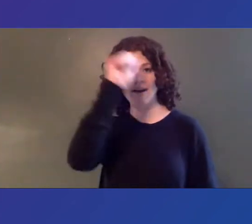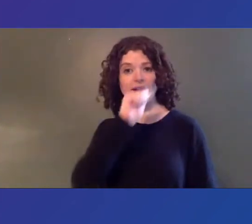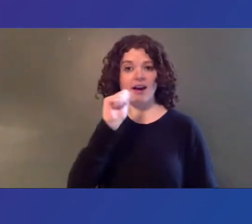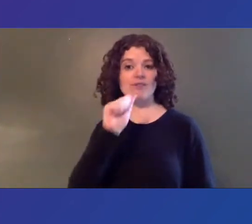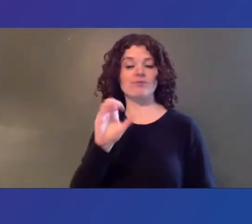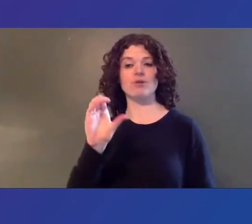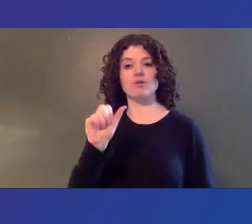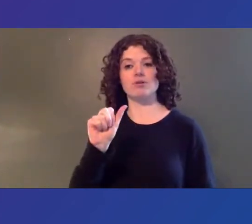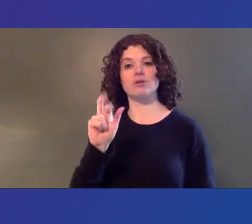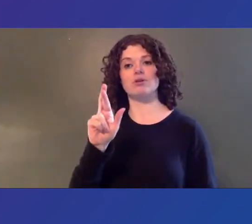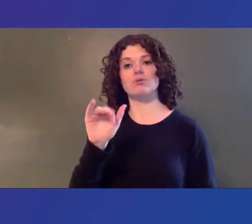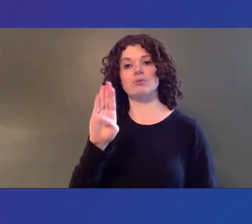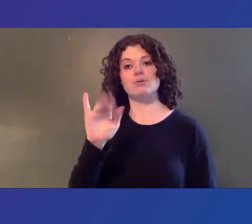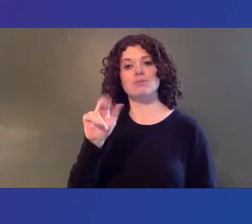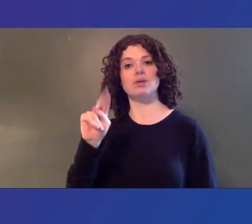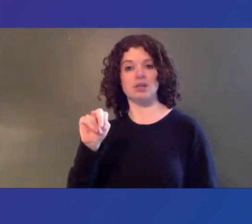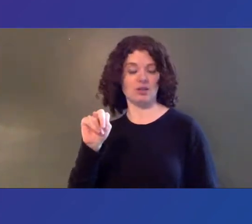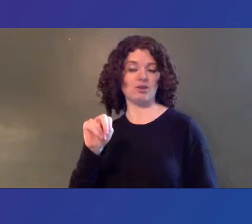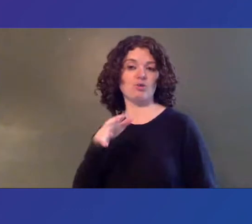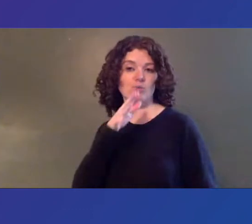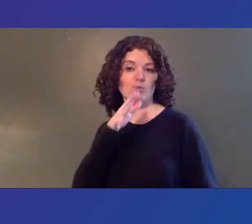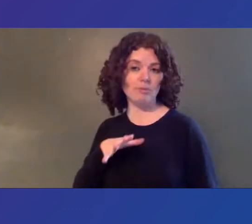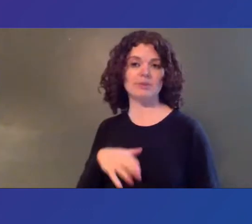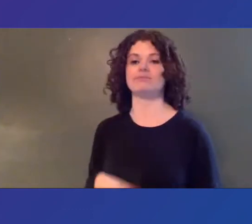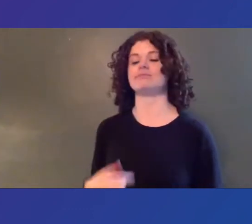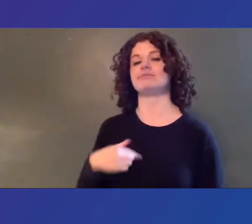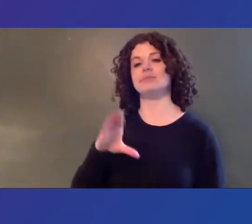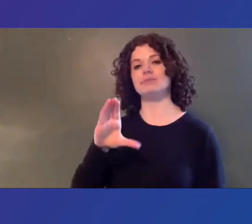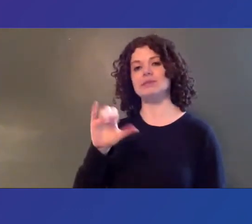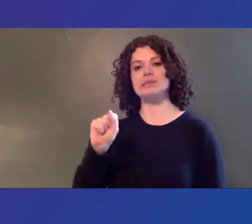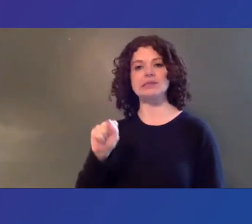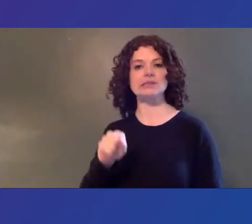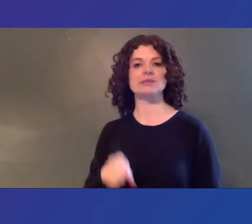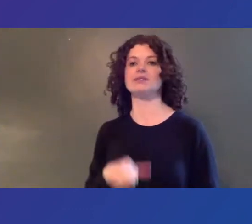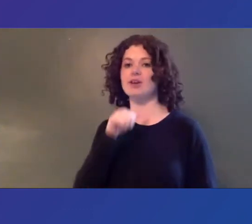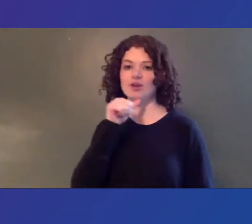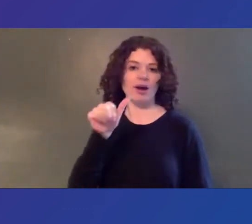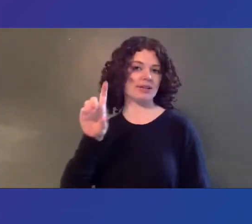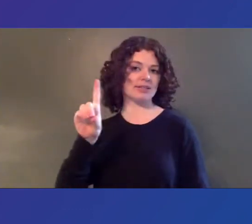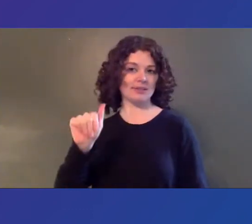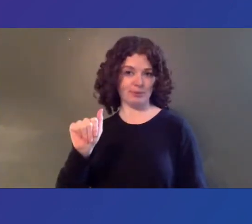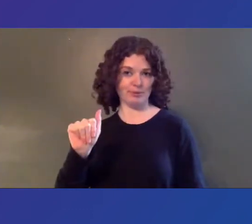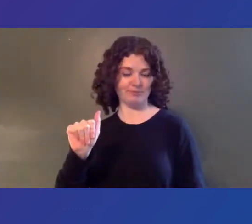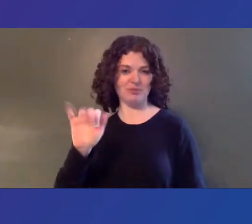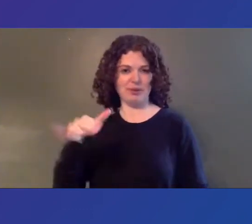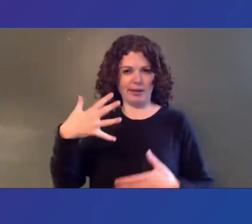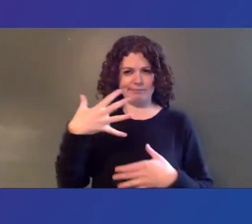and cisgendered, able-bodied. I think I got everything. I think I got everything there.